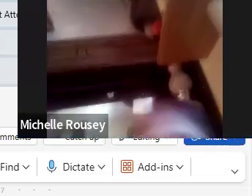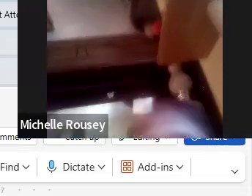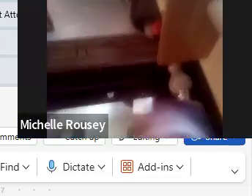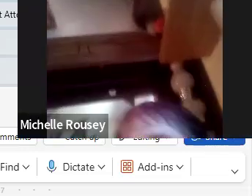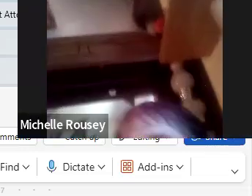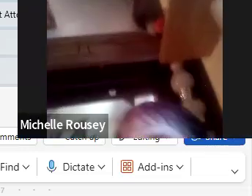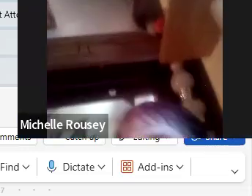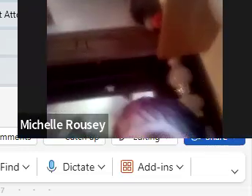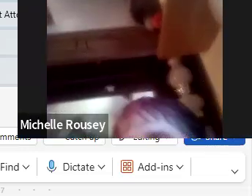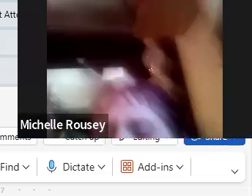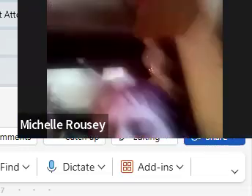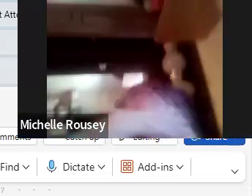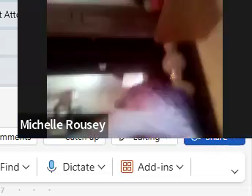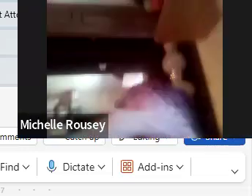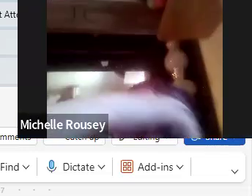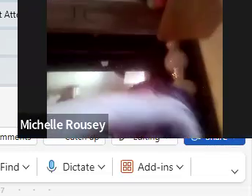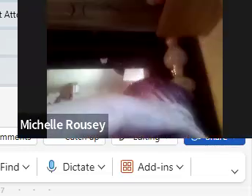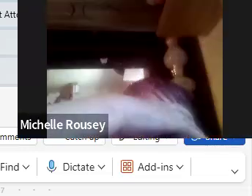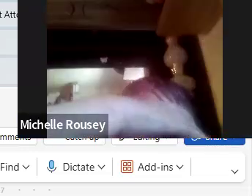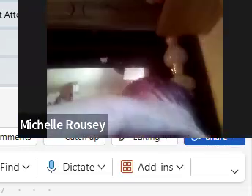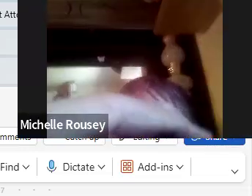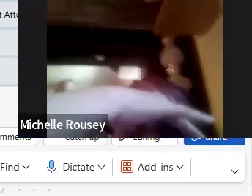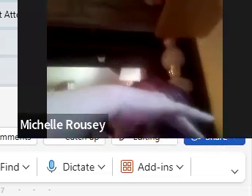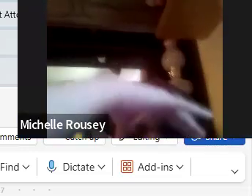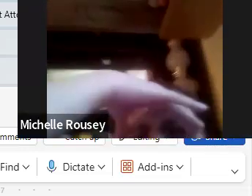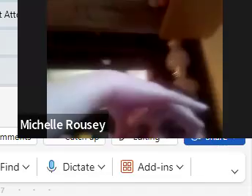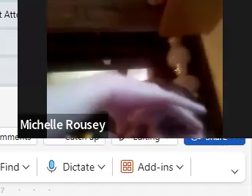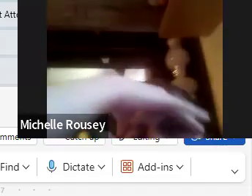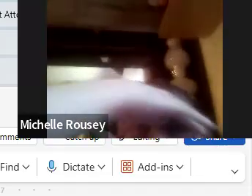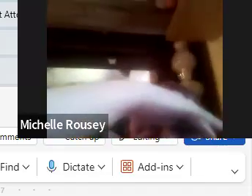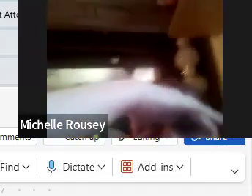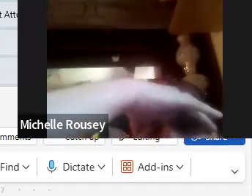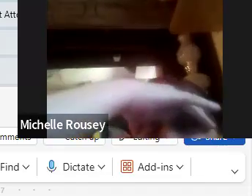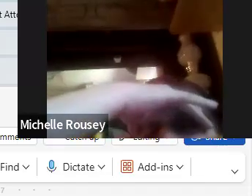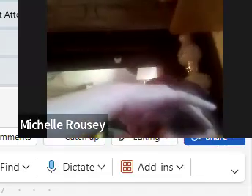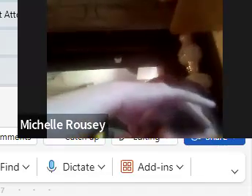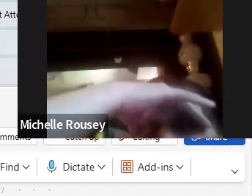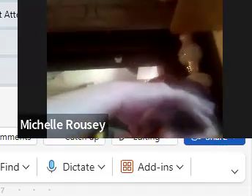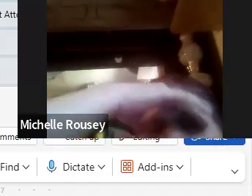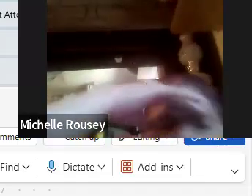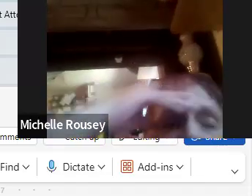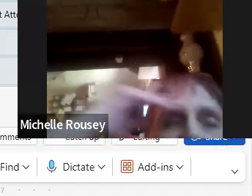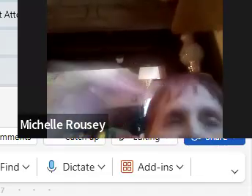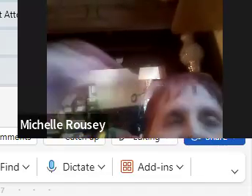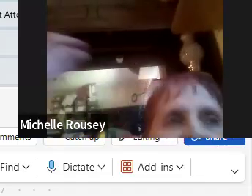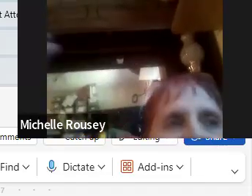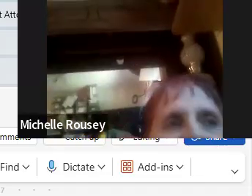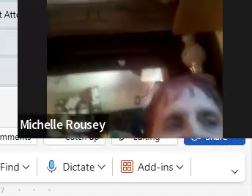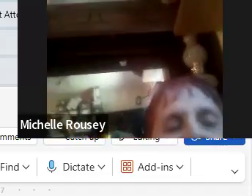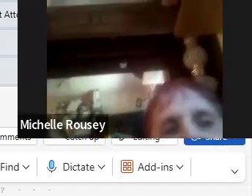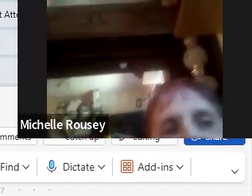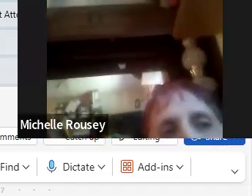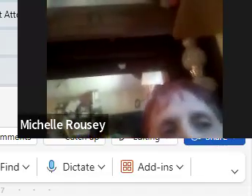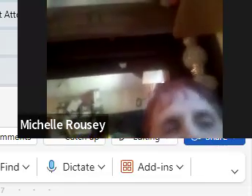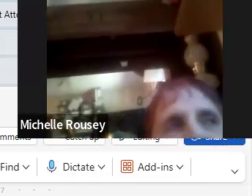Okay, so when I worked on the projects earlier this year, there was like 4 or 5 questions that were asked of